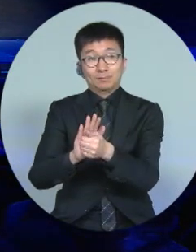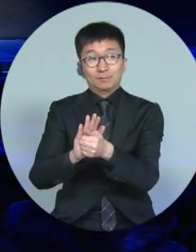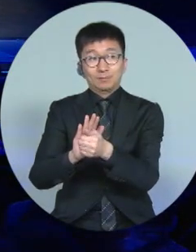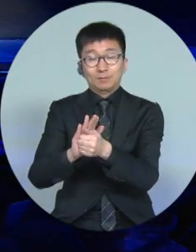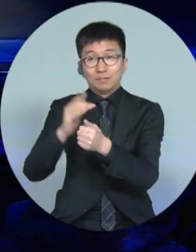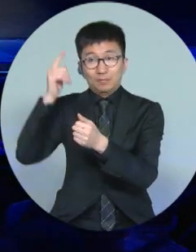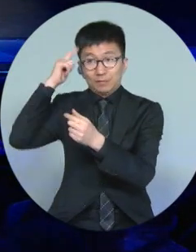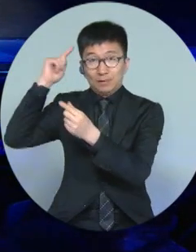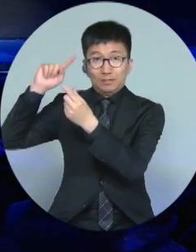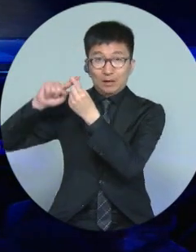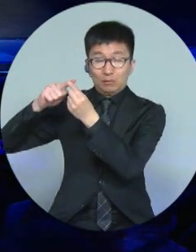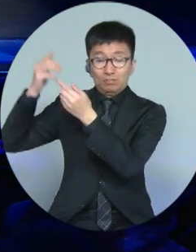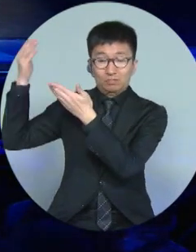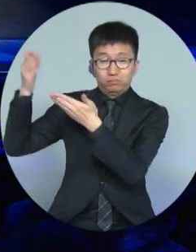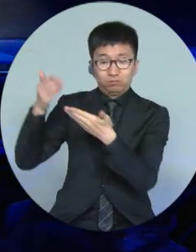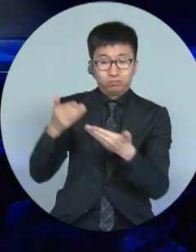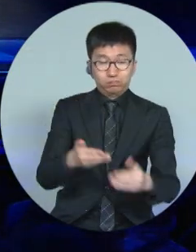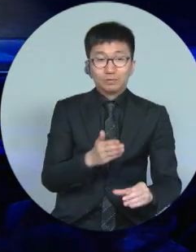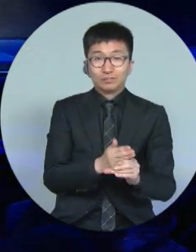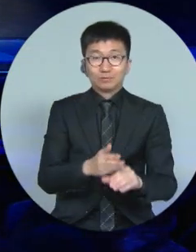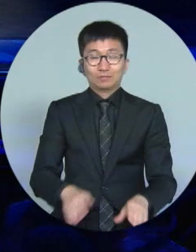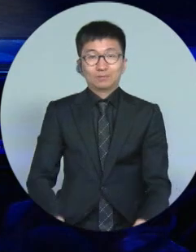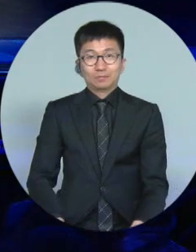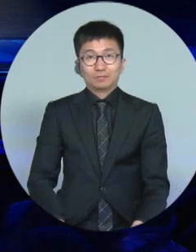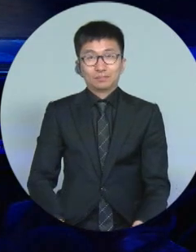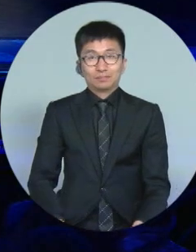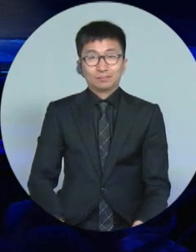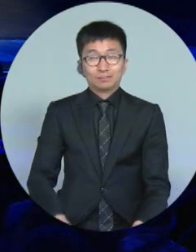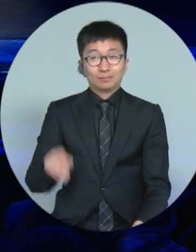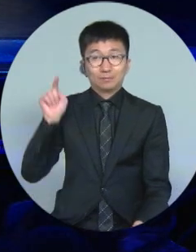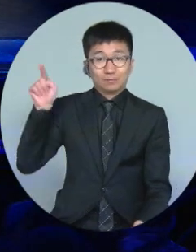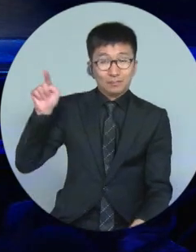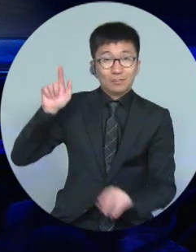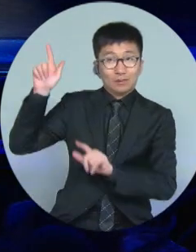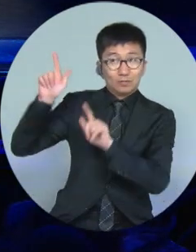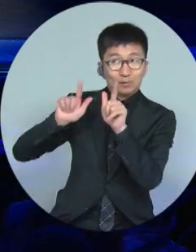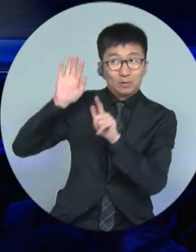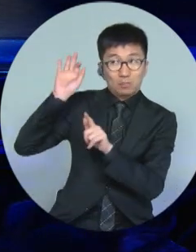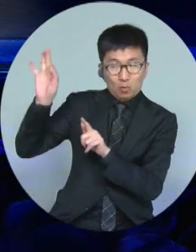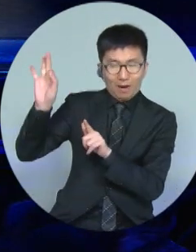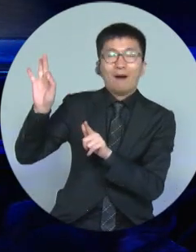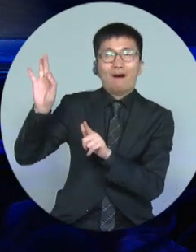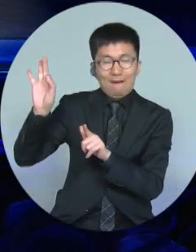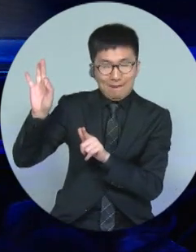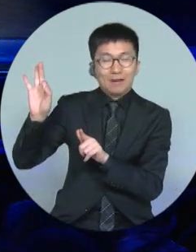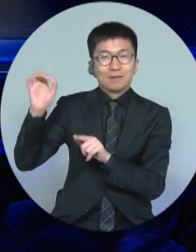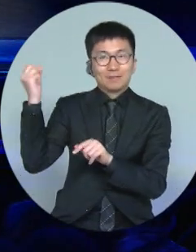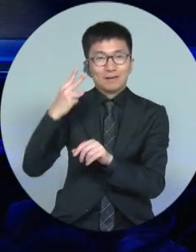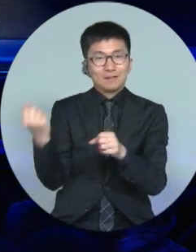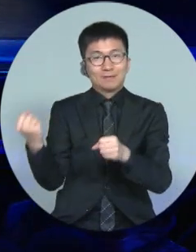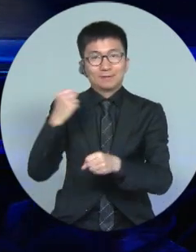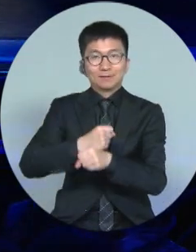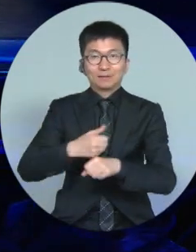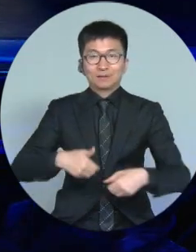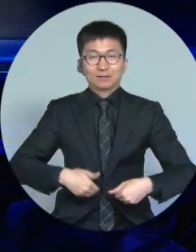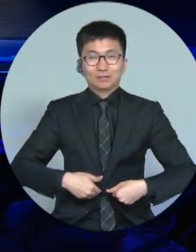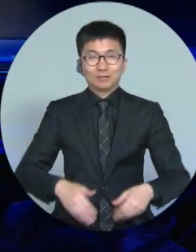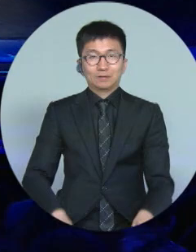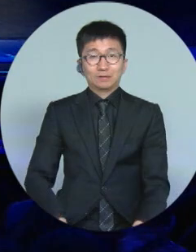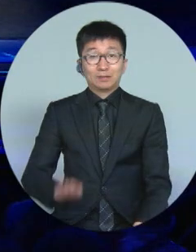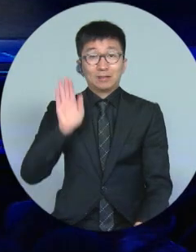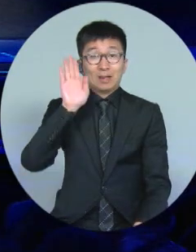resurrect that spirit of Hongik Ingan, because I think that's the future we want to